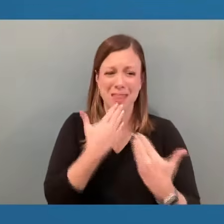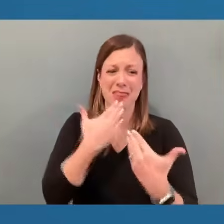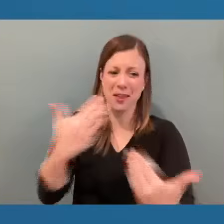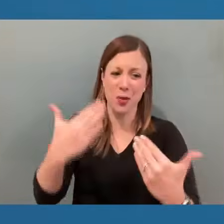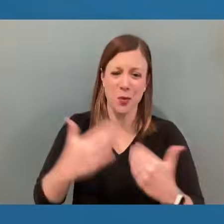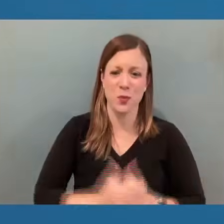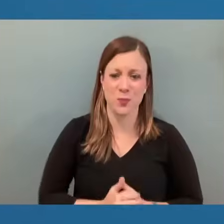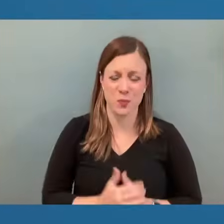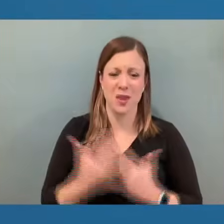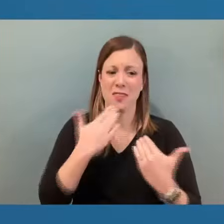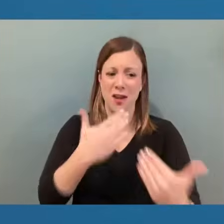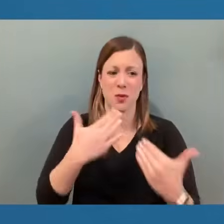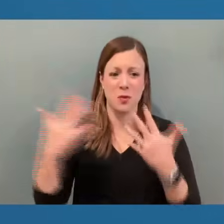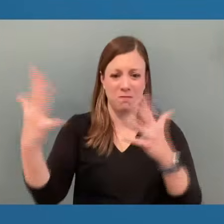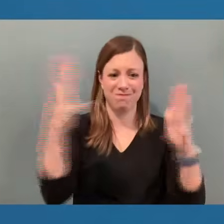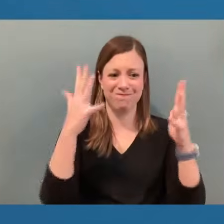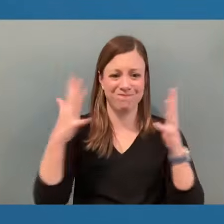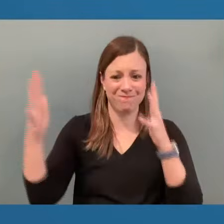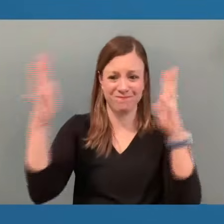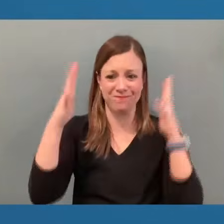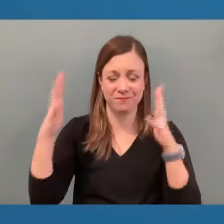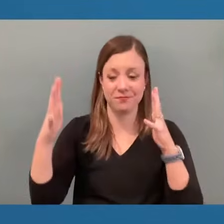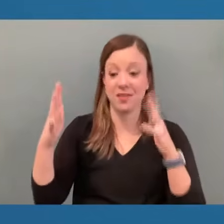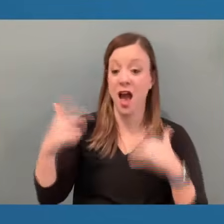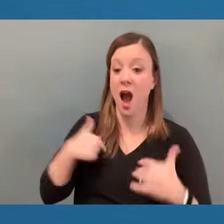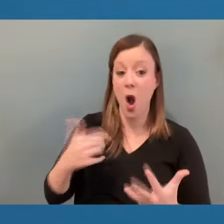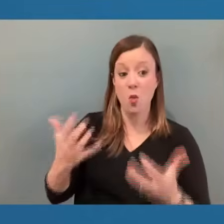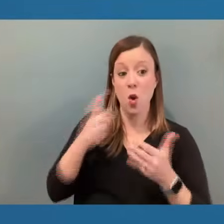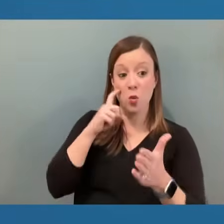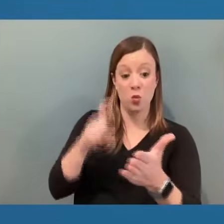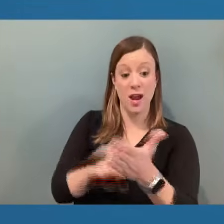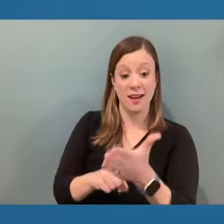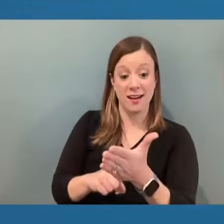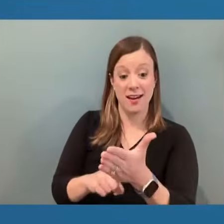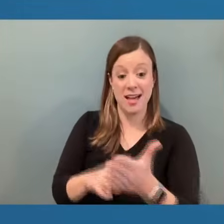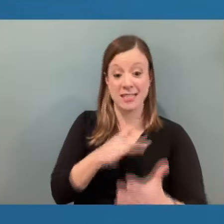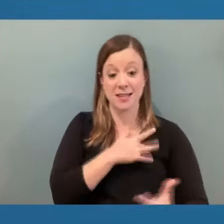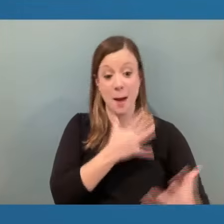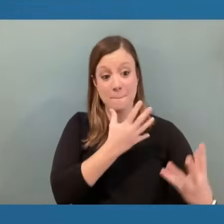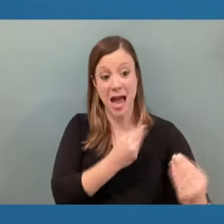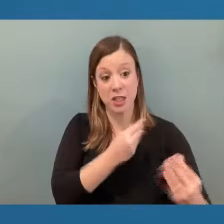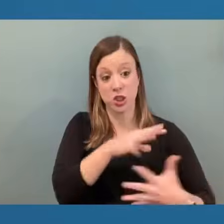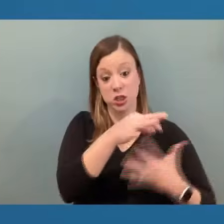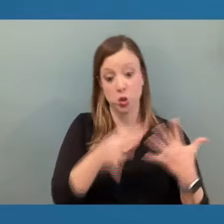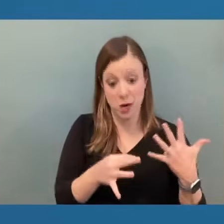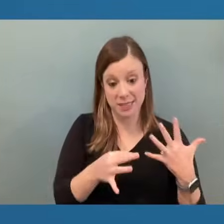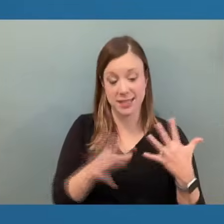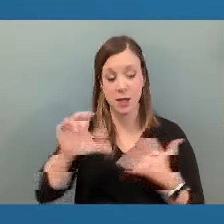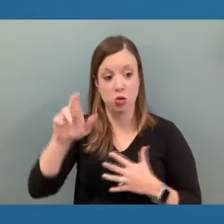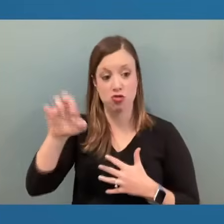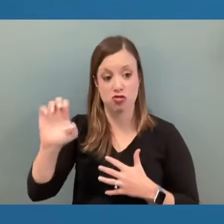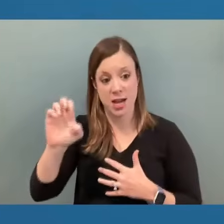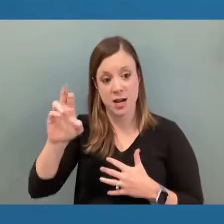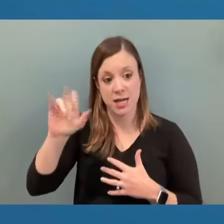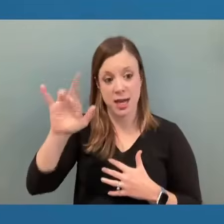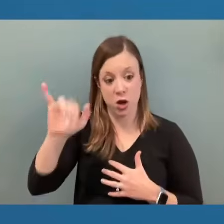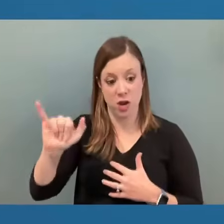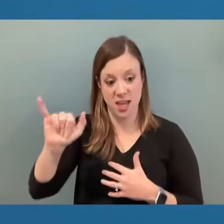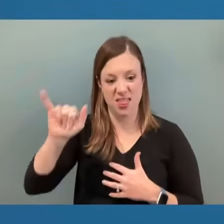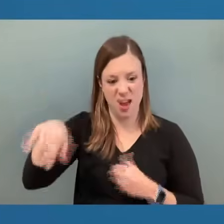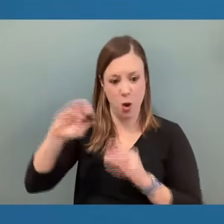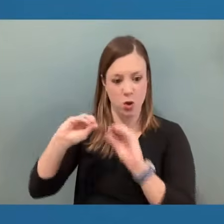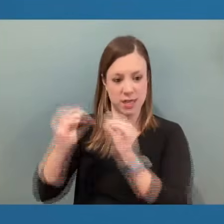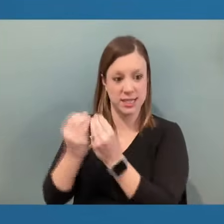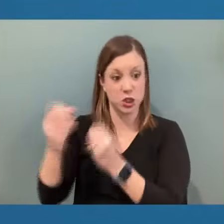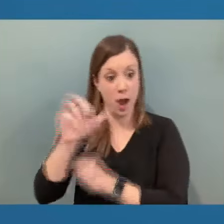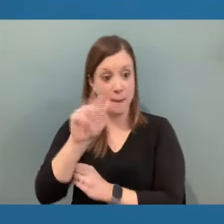And I do want to give a shout out to Compassion and Choices and Corinne Carey and Amanda Kavanaugh for your leadership.